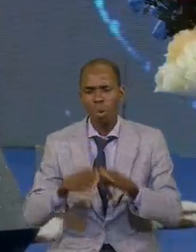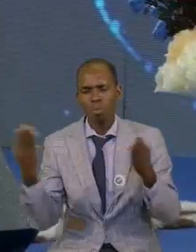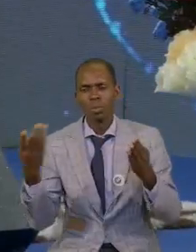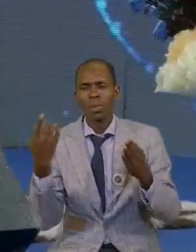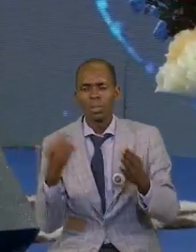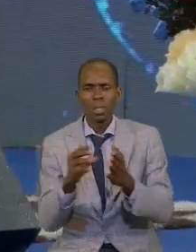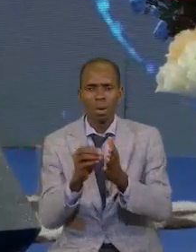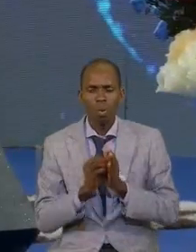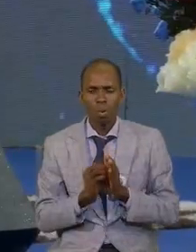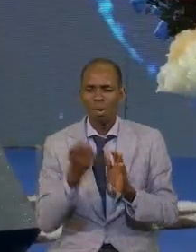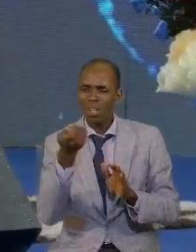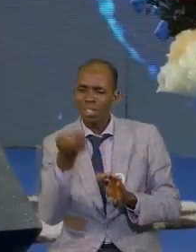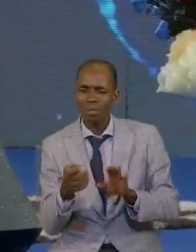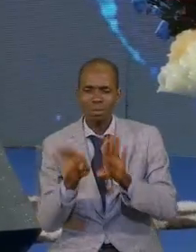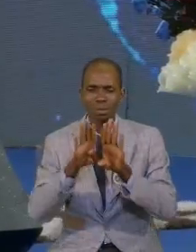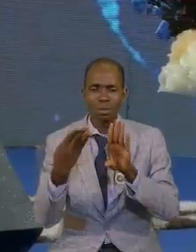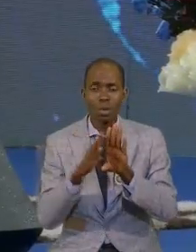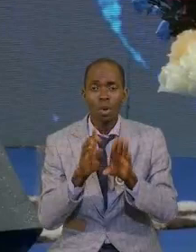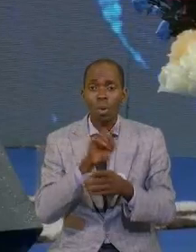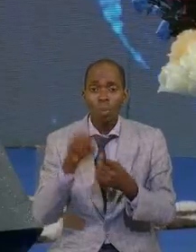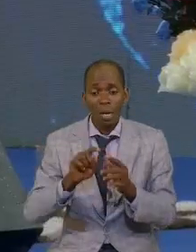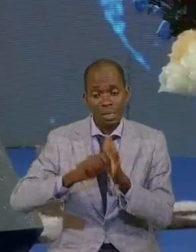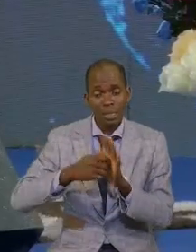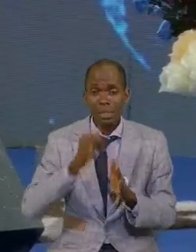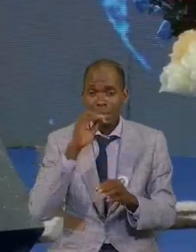the key is in your hand?